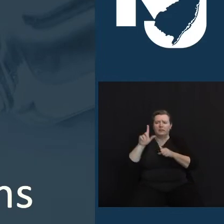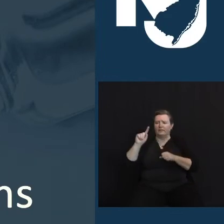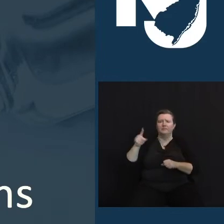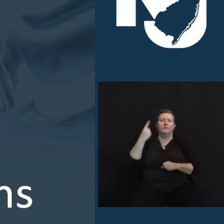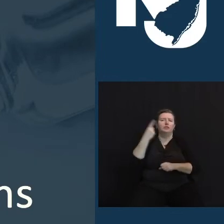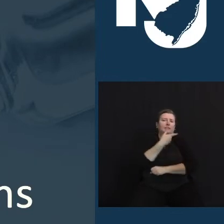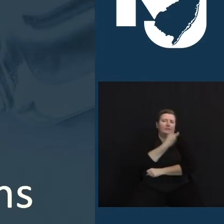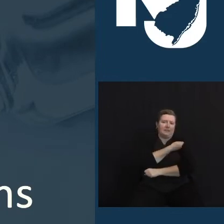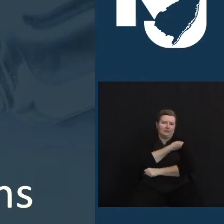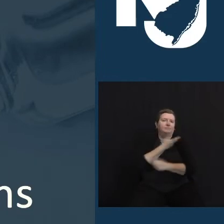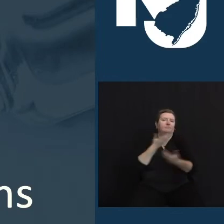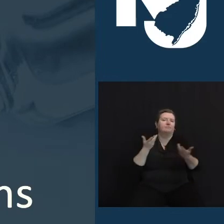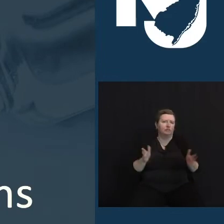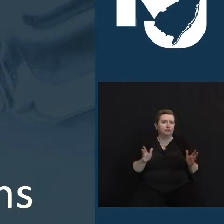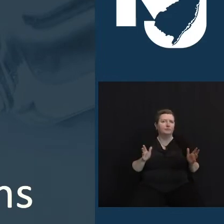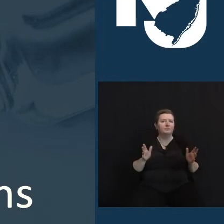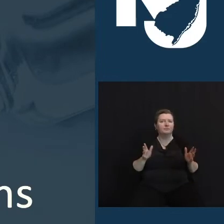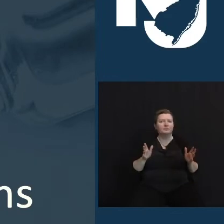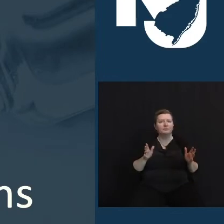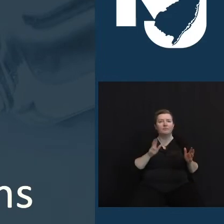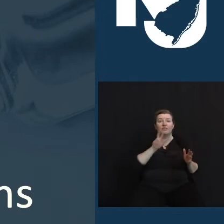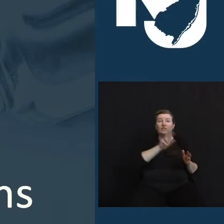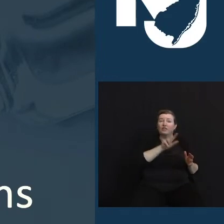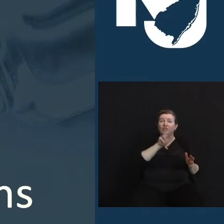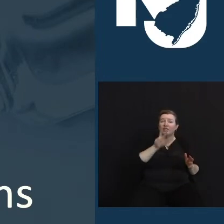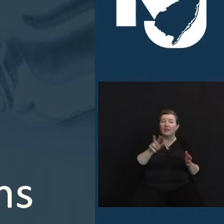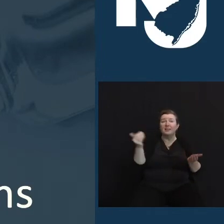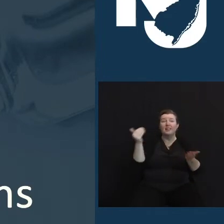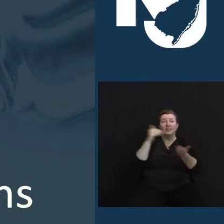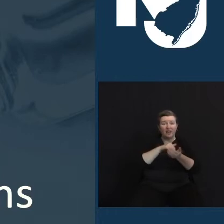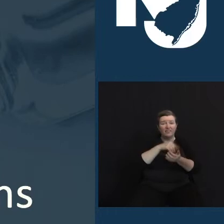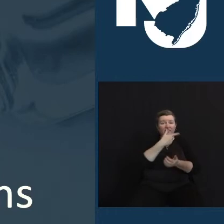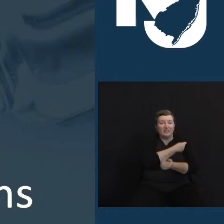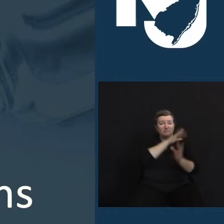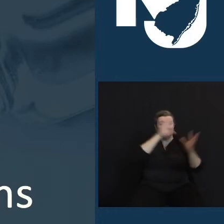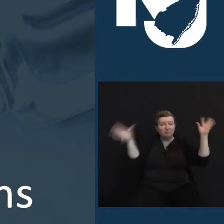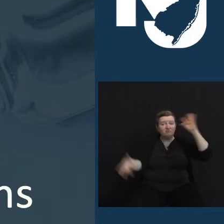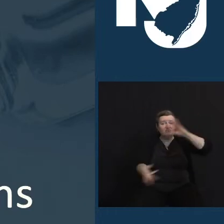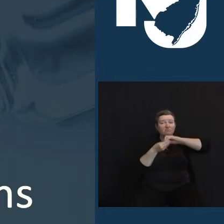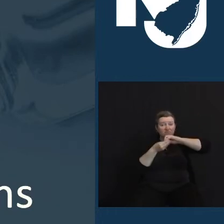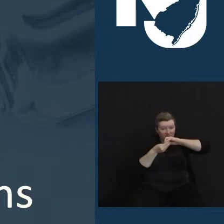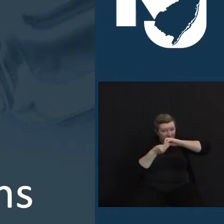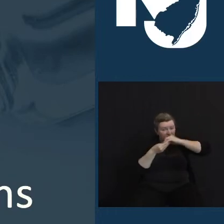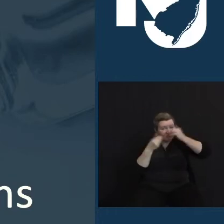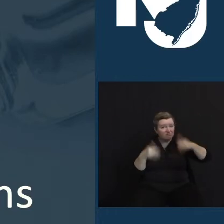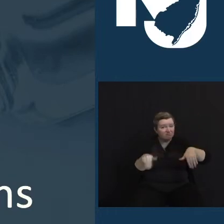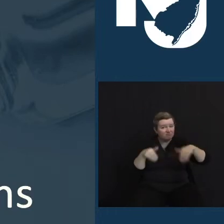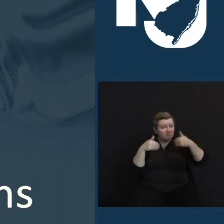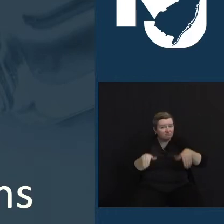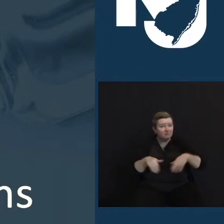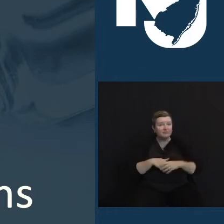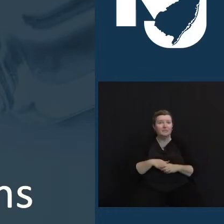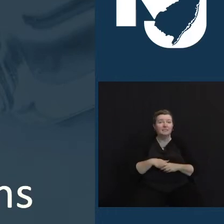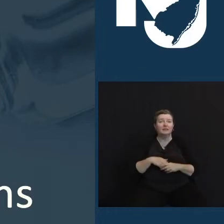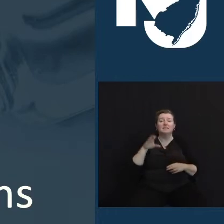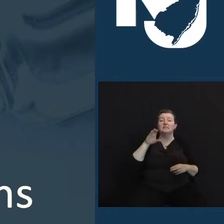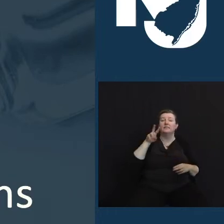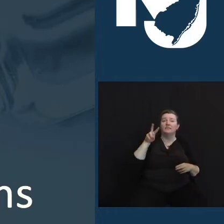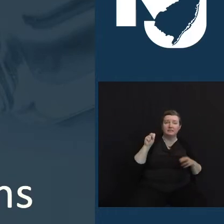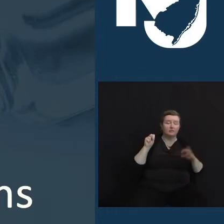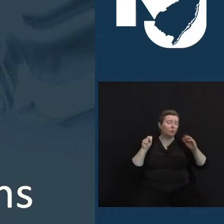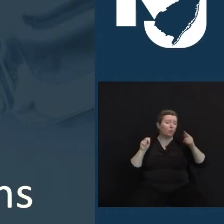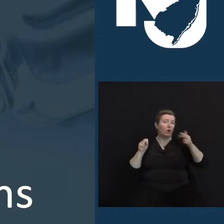of 33,000 vaccinations to date. Both CVS and Walgreens will continue their work to move through